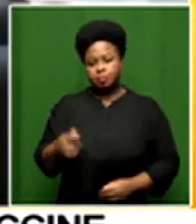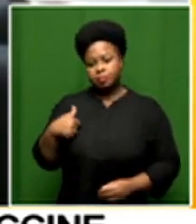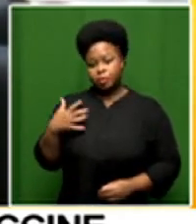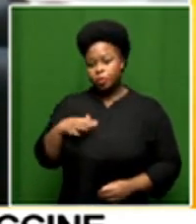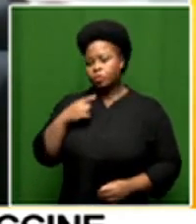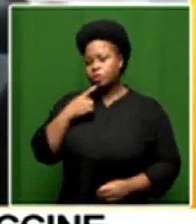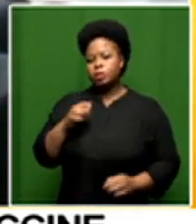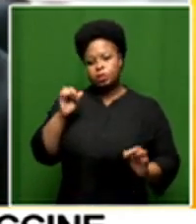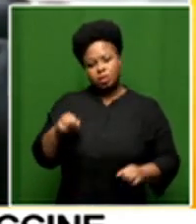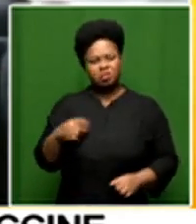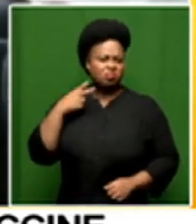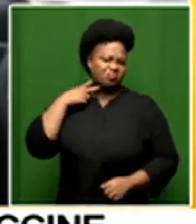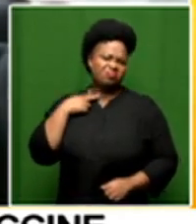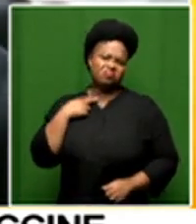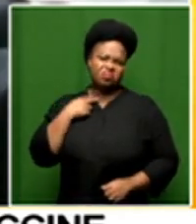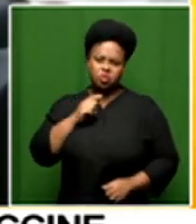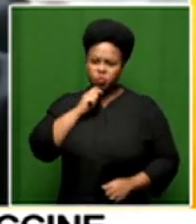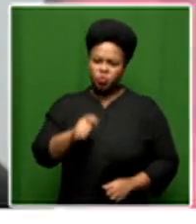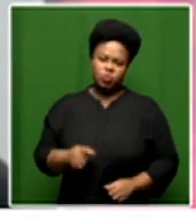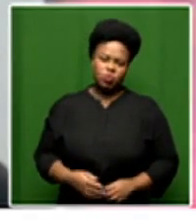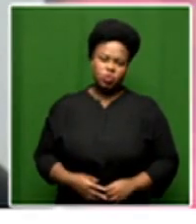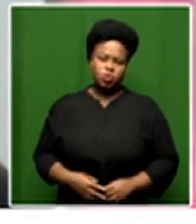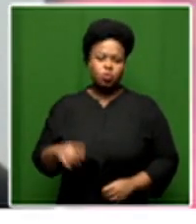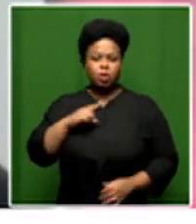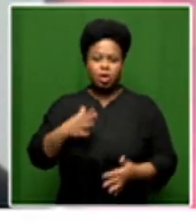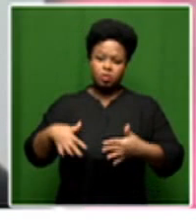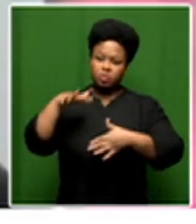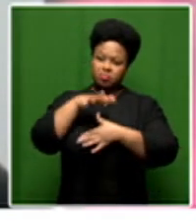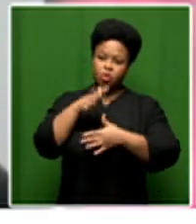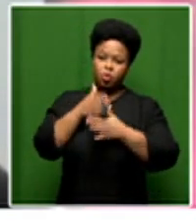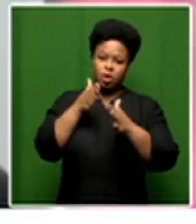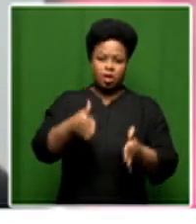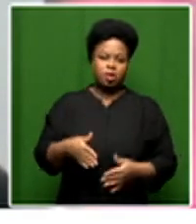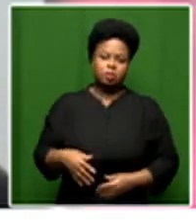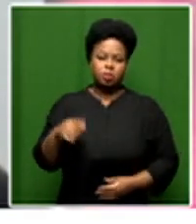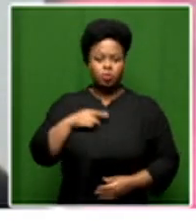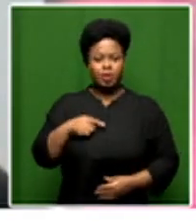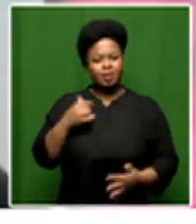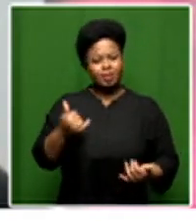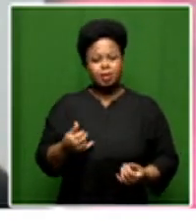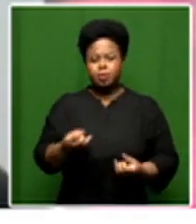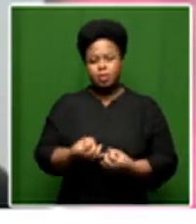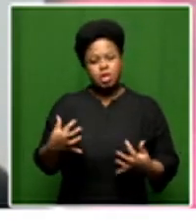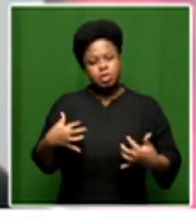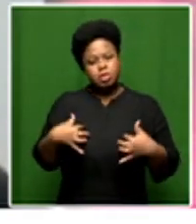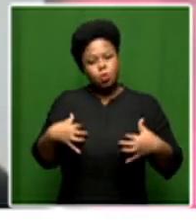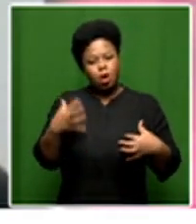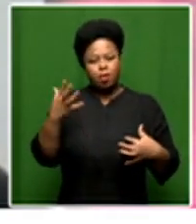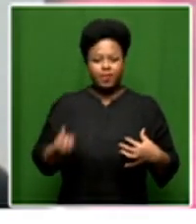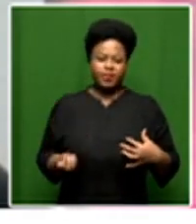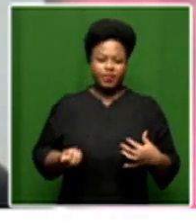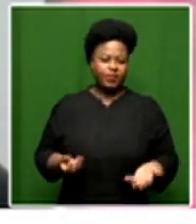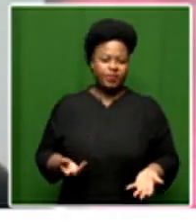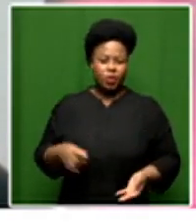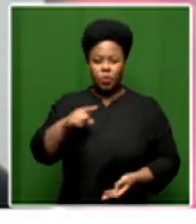say that we are highly disappointed as frontline workers as a result of that. There's a general anxiety because we have